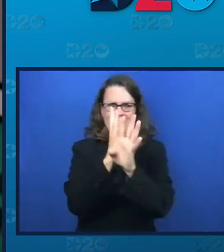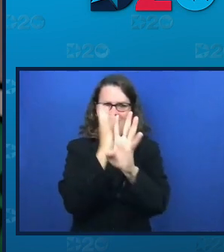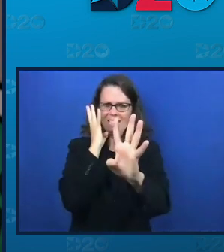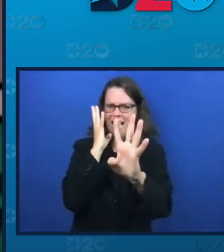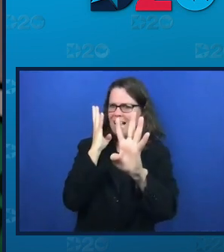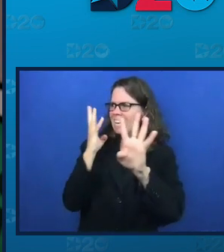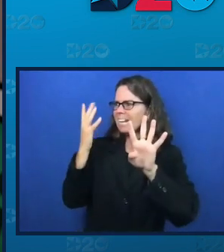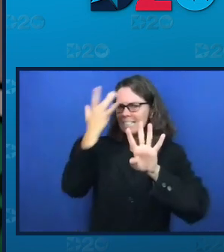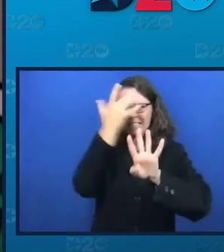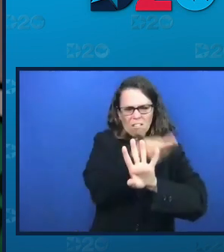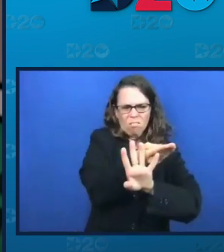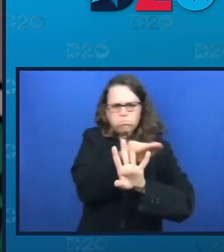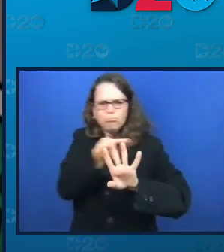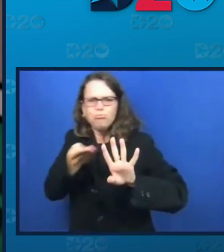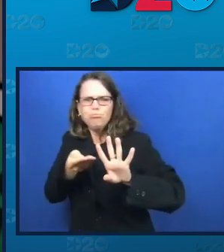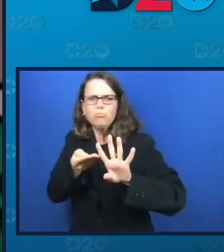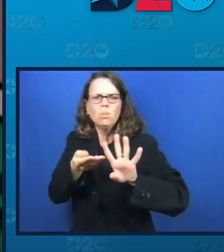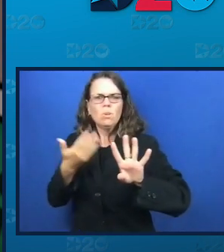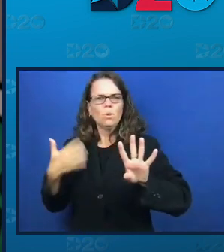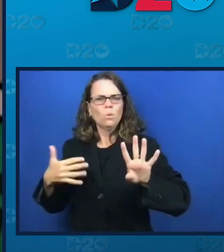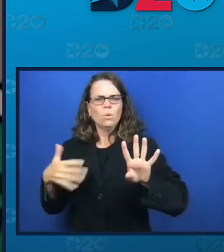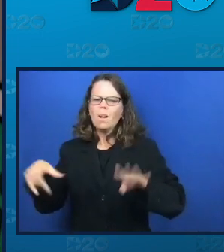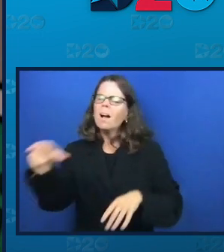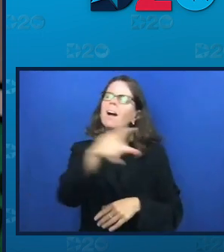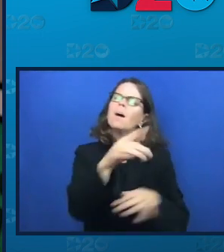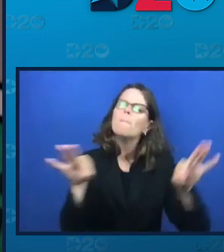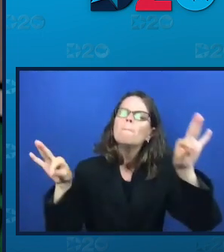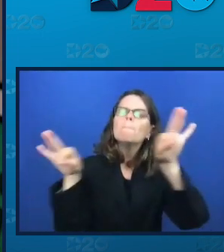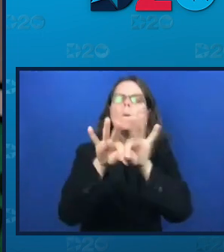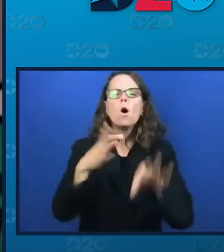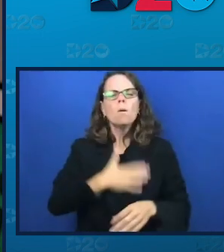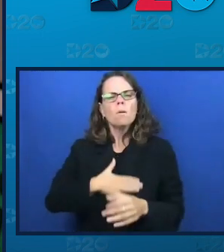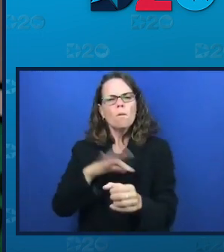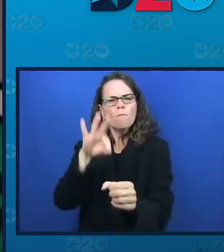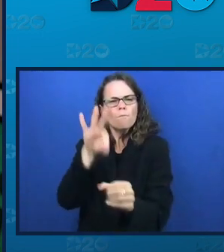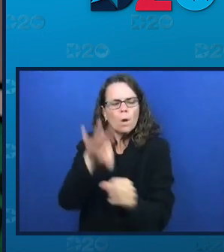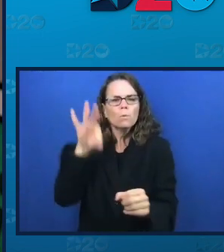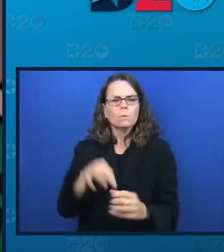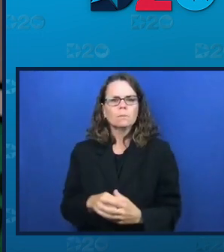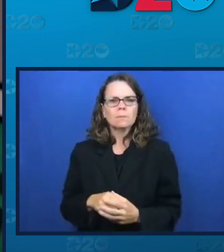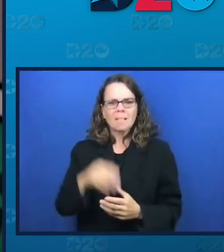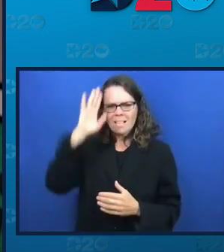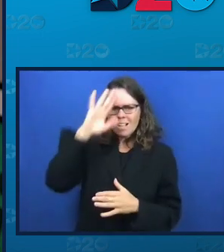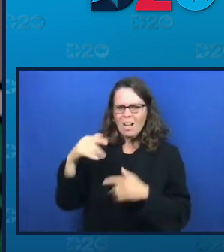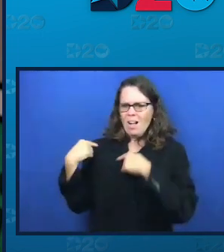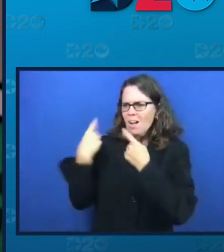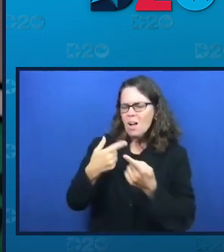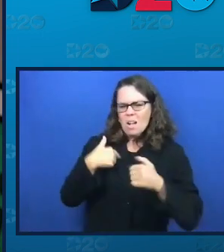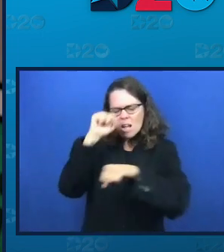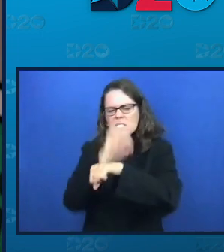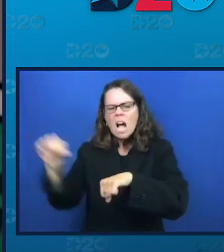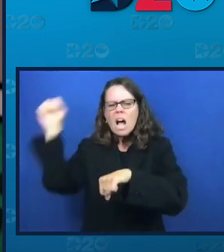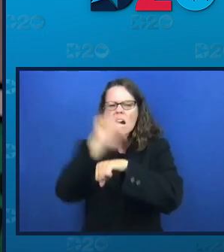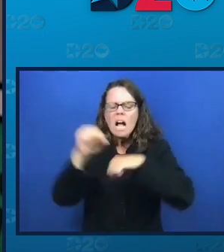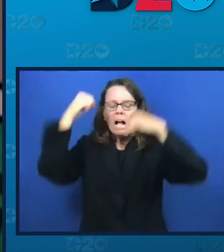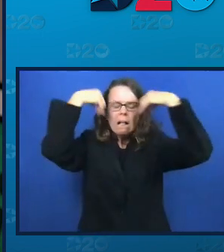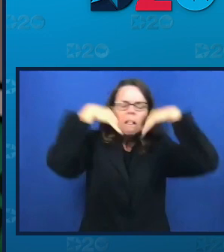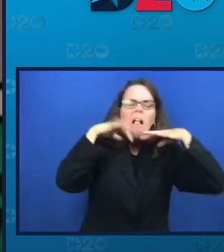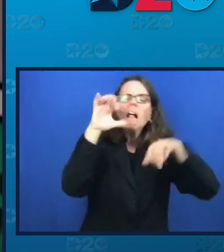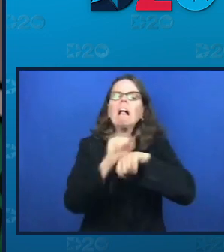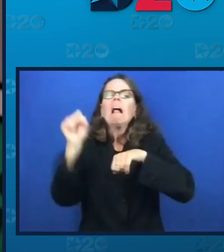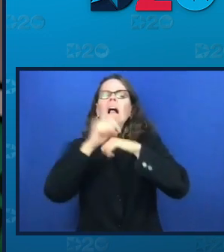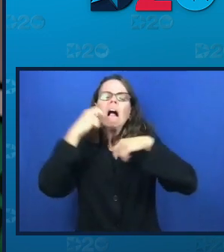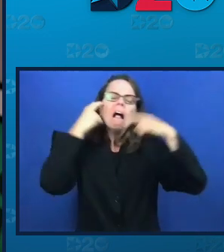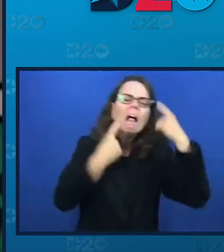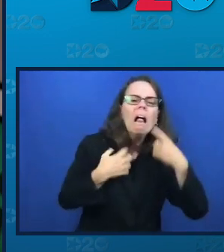blood, sweat, tears, and lives of so many. So let's stand up for our children,